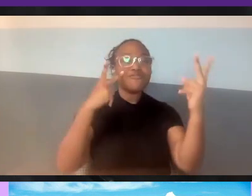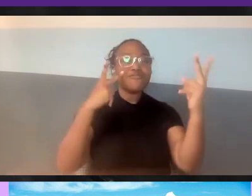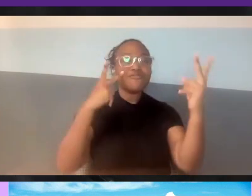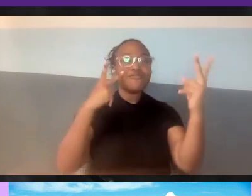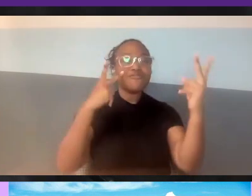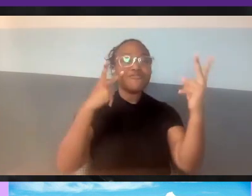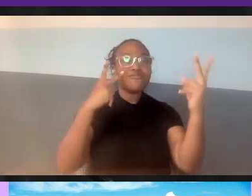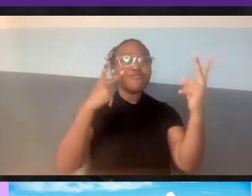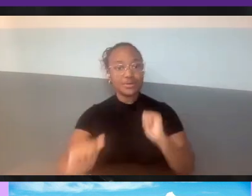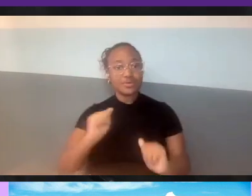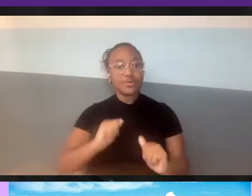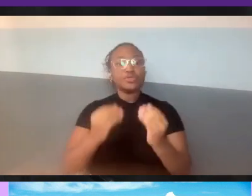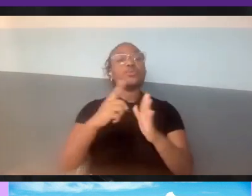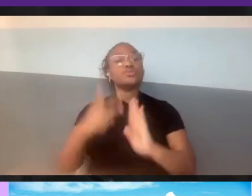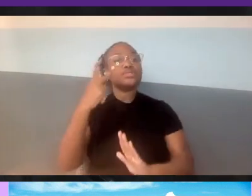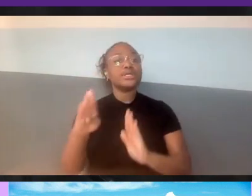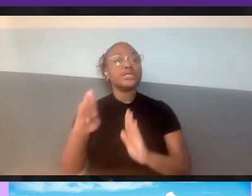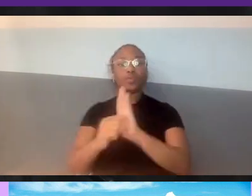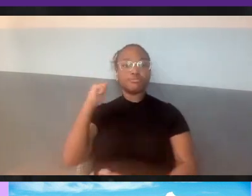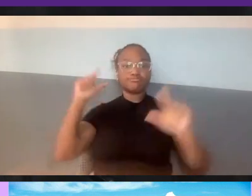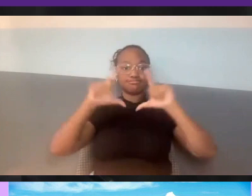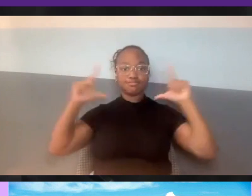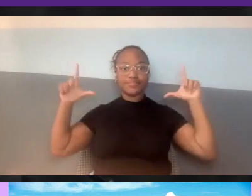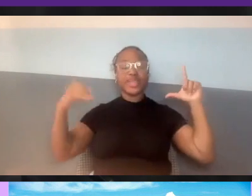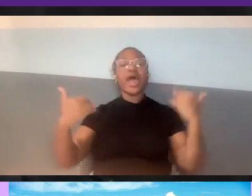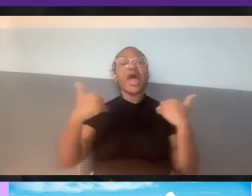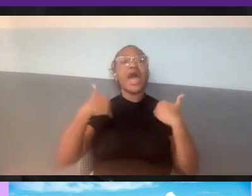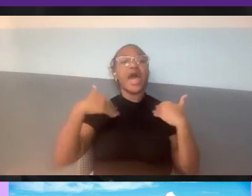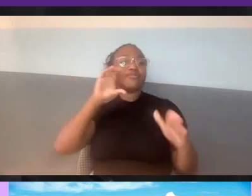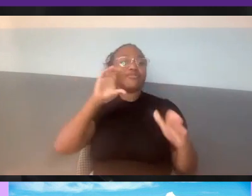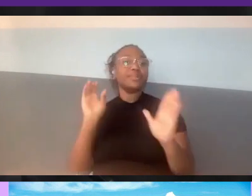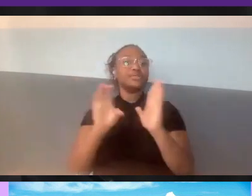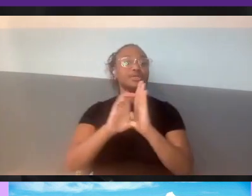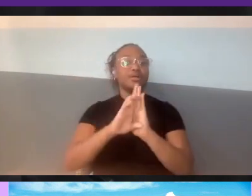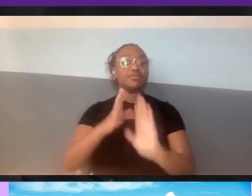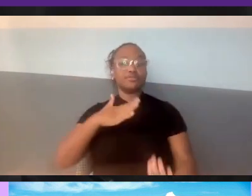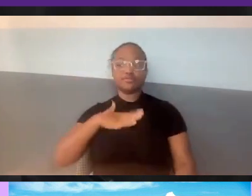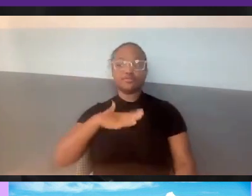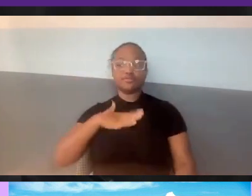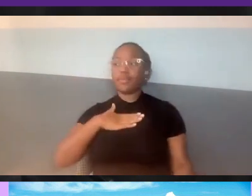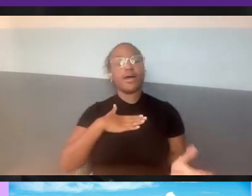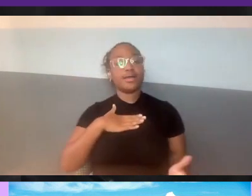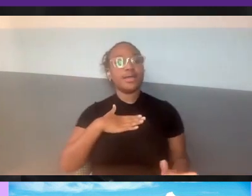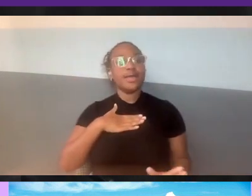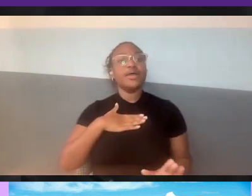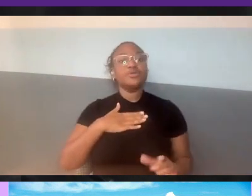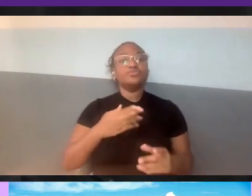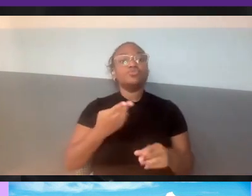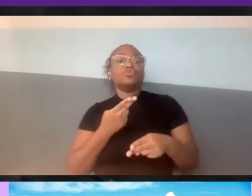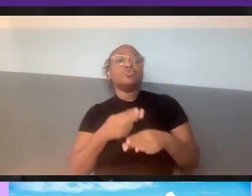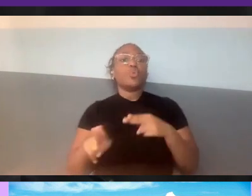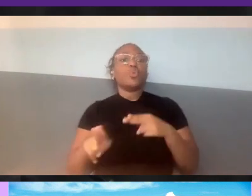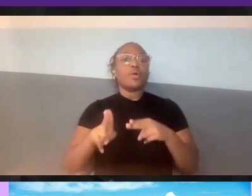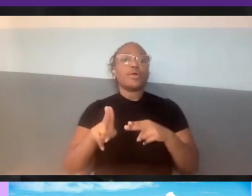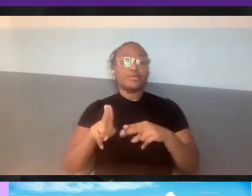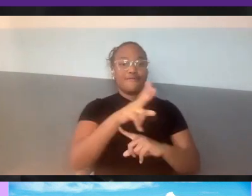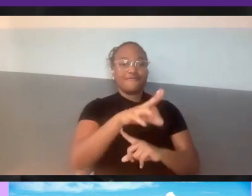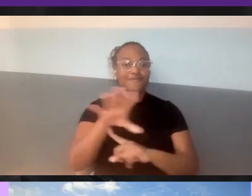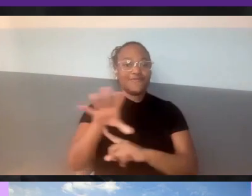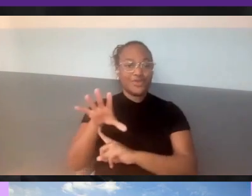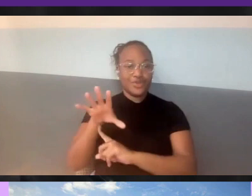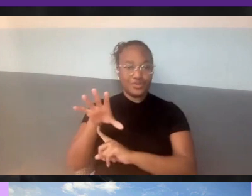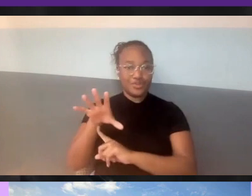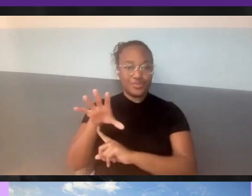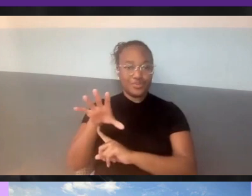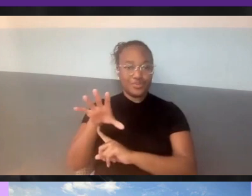still images of experimental short films that are filmed on both sides of the border. So I'm going back to